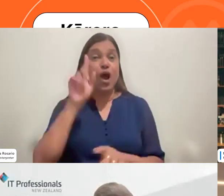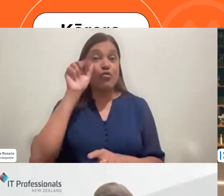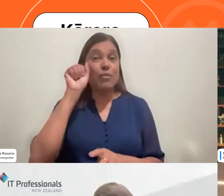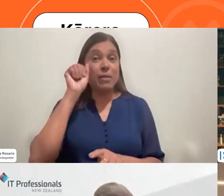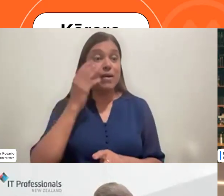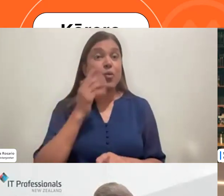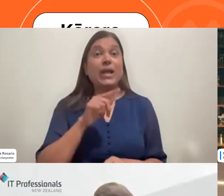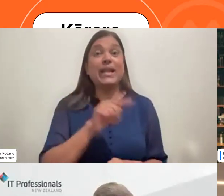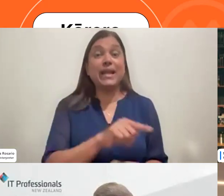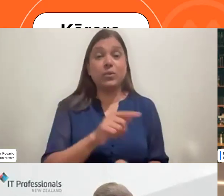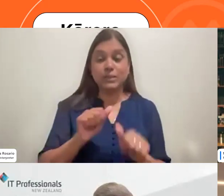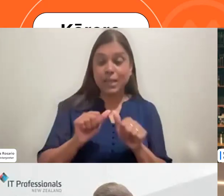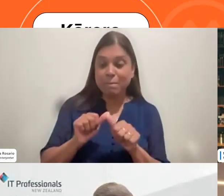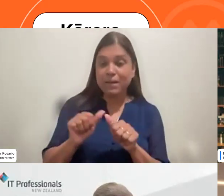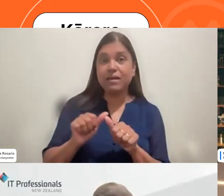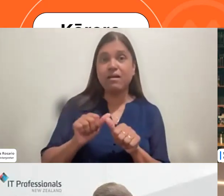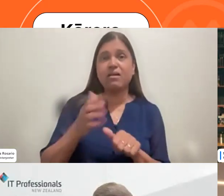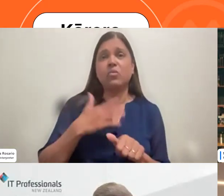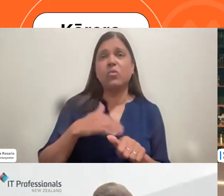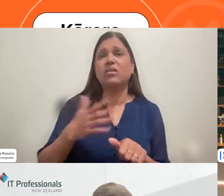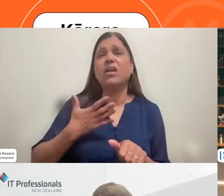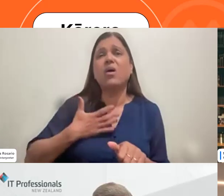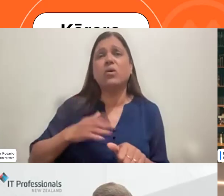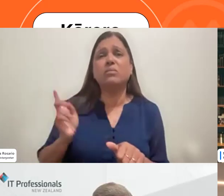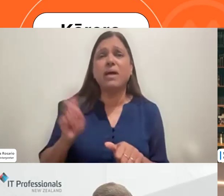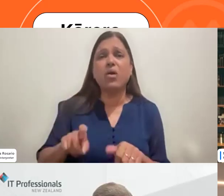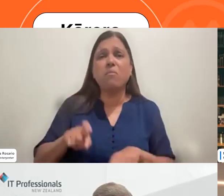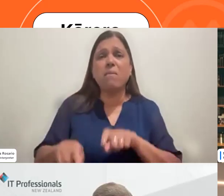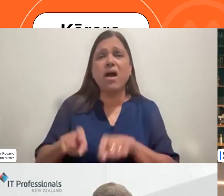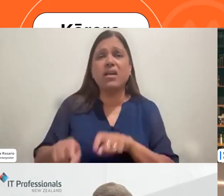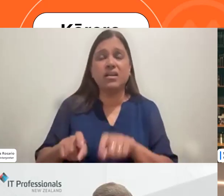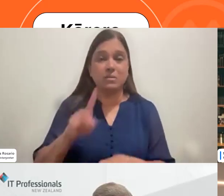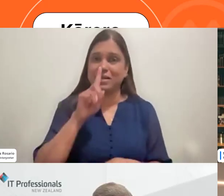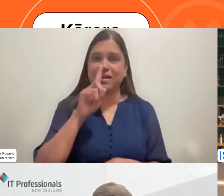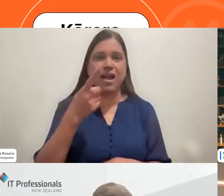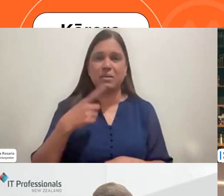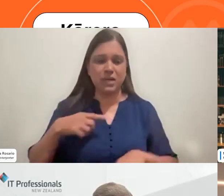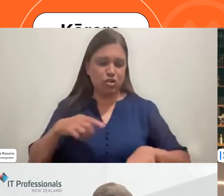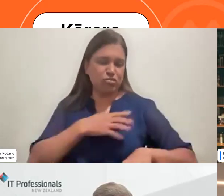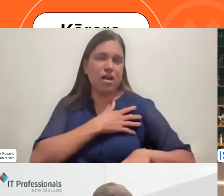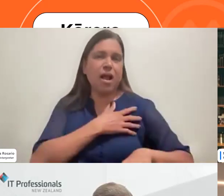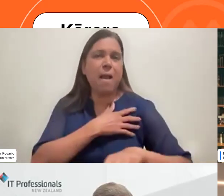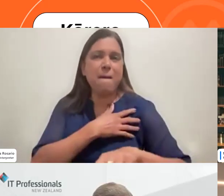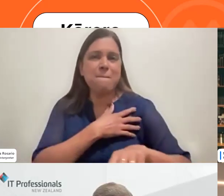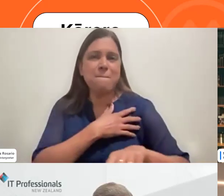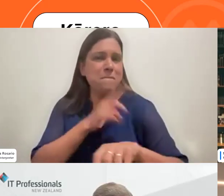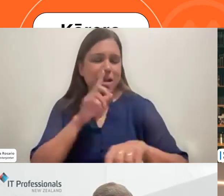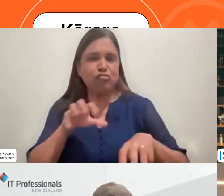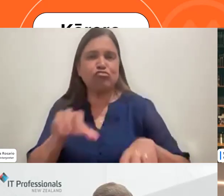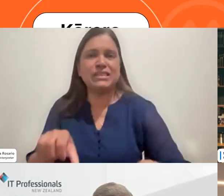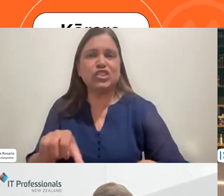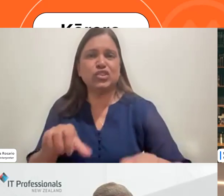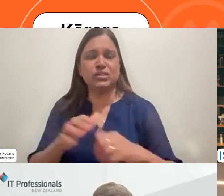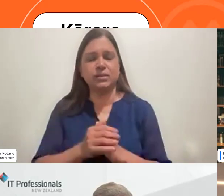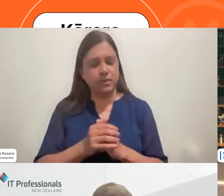he really wanted to get back on his bike, and he just couldn't, because he couldn't reach his arm out, which broke